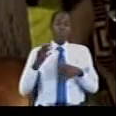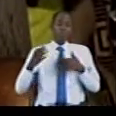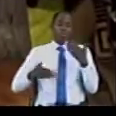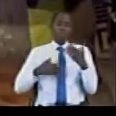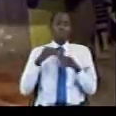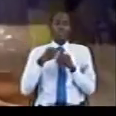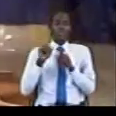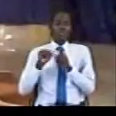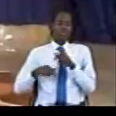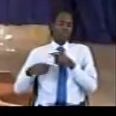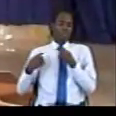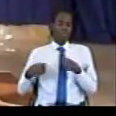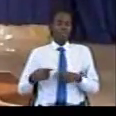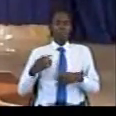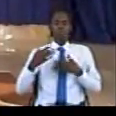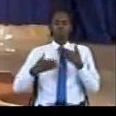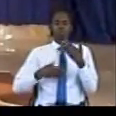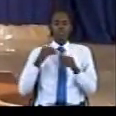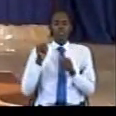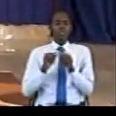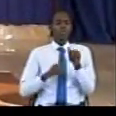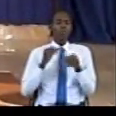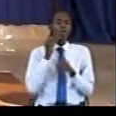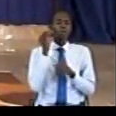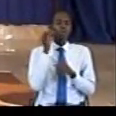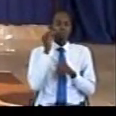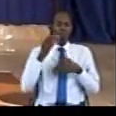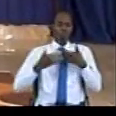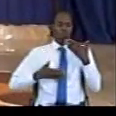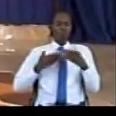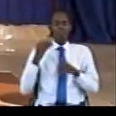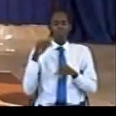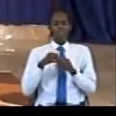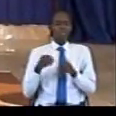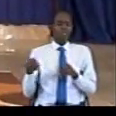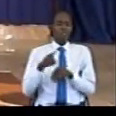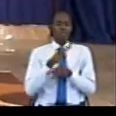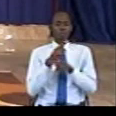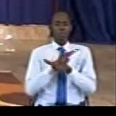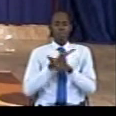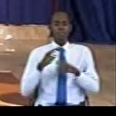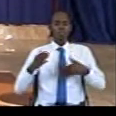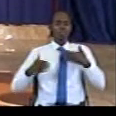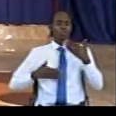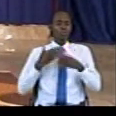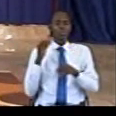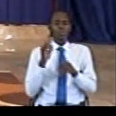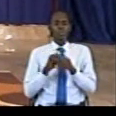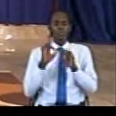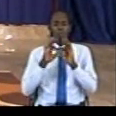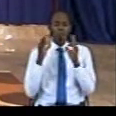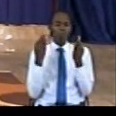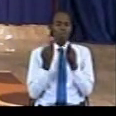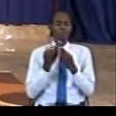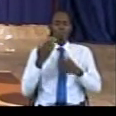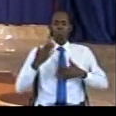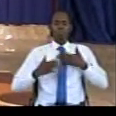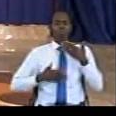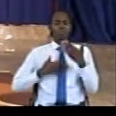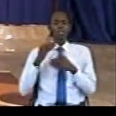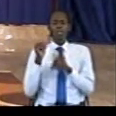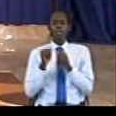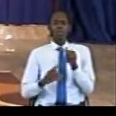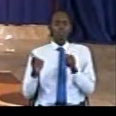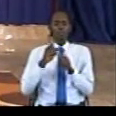heart, joy in every home, joy in their business, joy in their family, joy everywhere